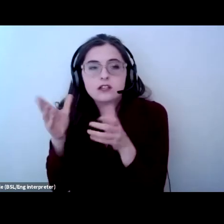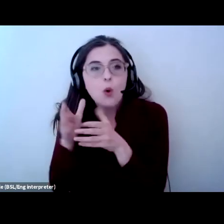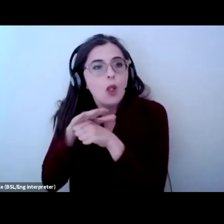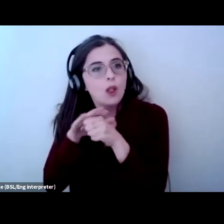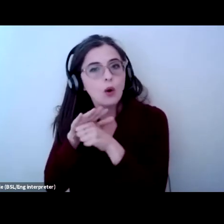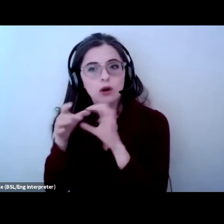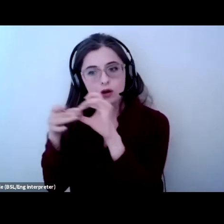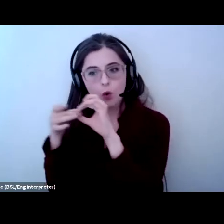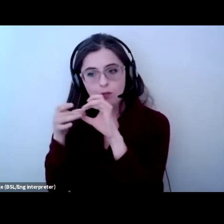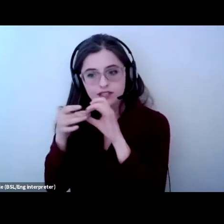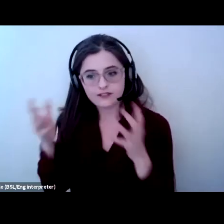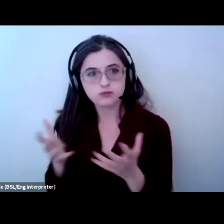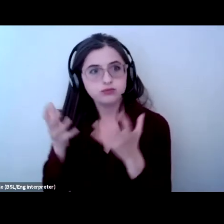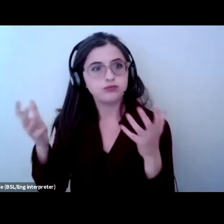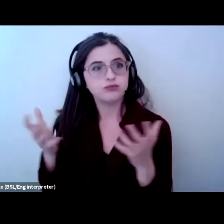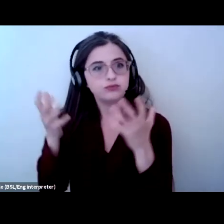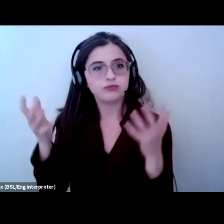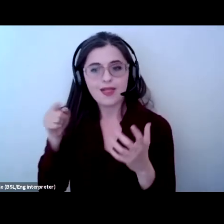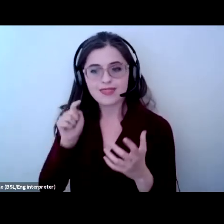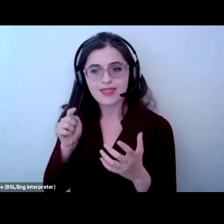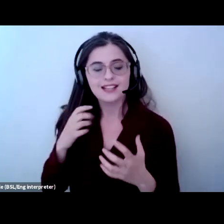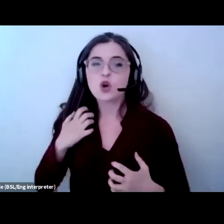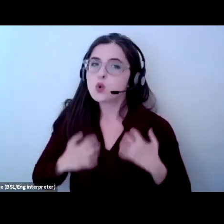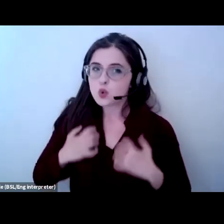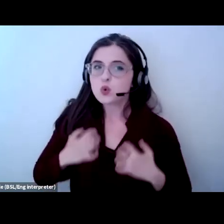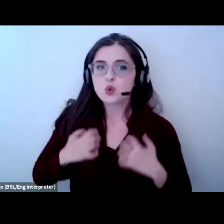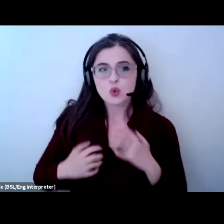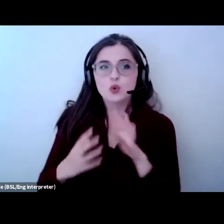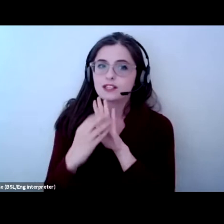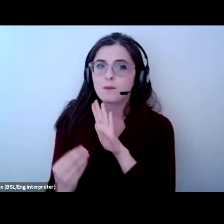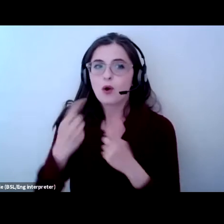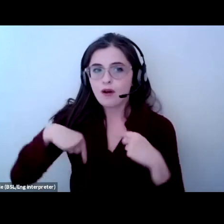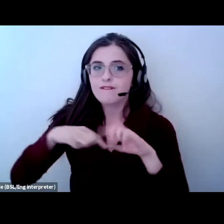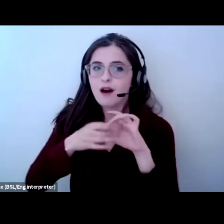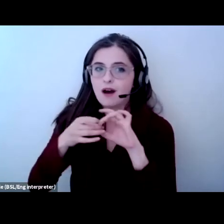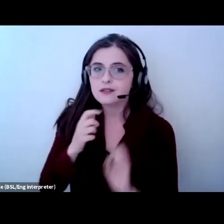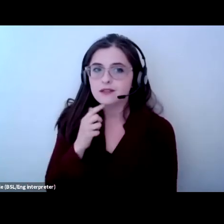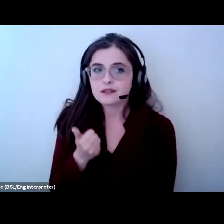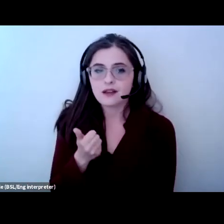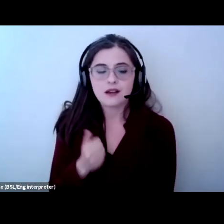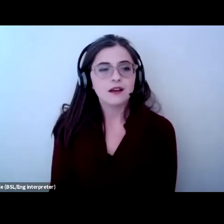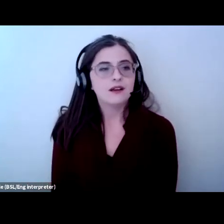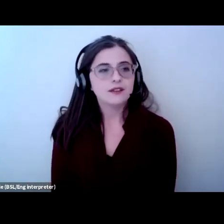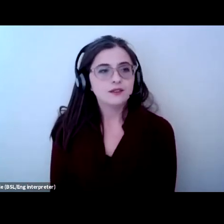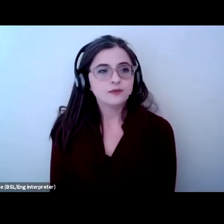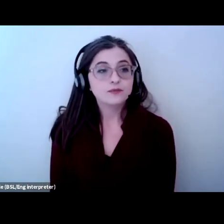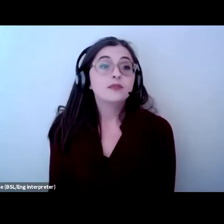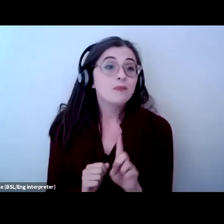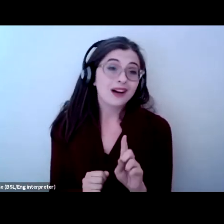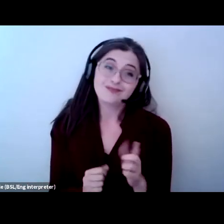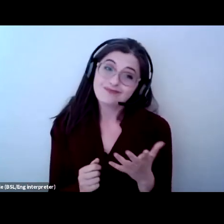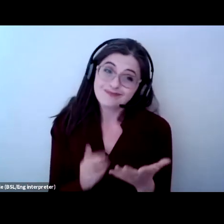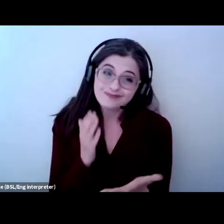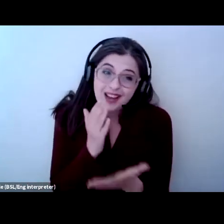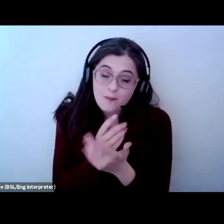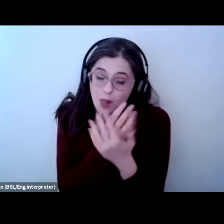thrive. And I think that's a really interesting model for the cooperative movement. However, there are lots of